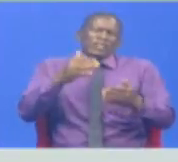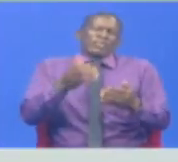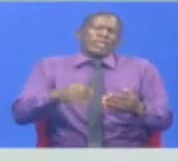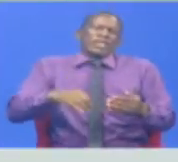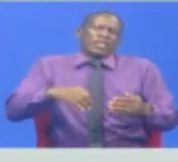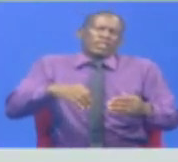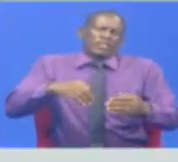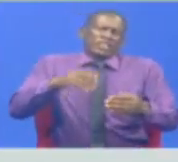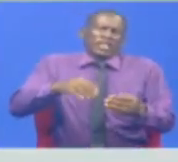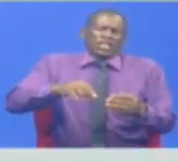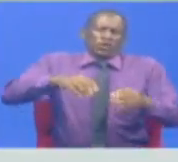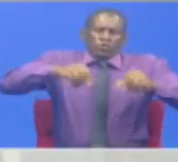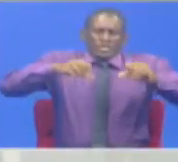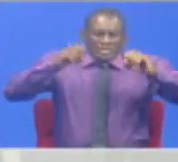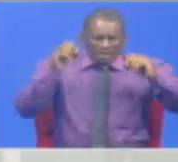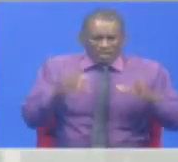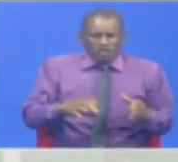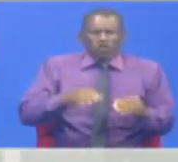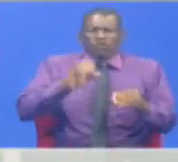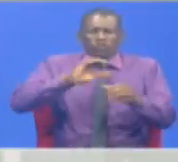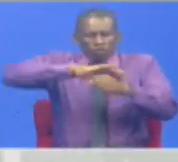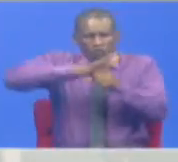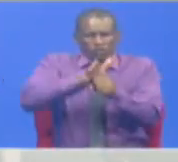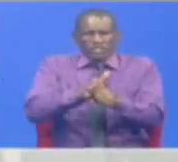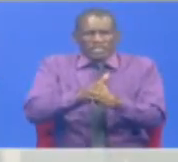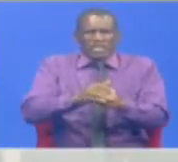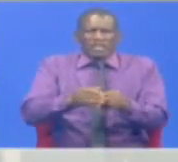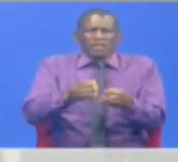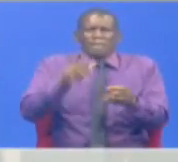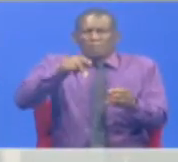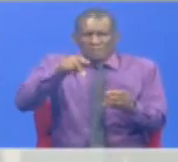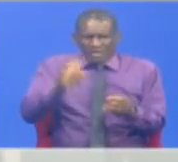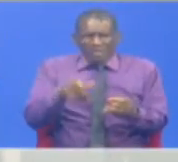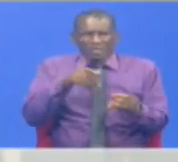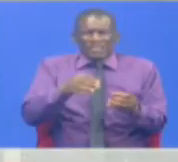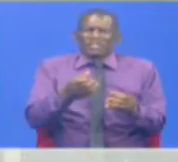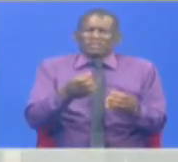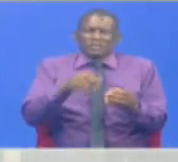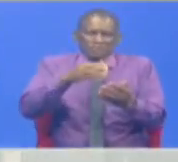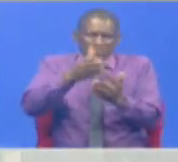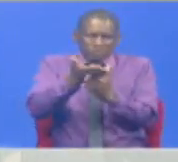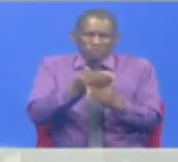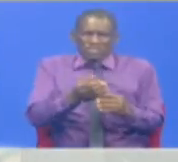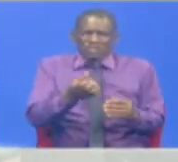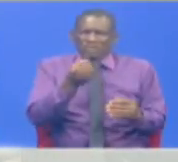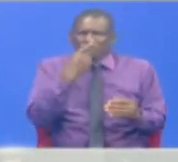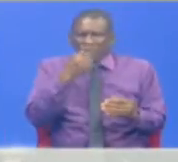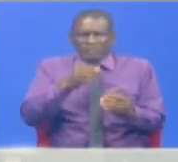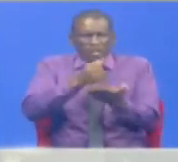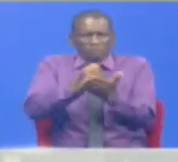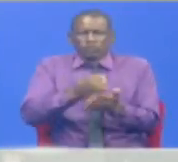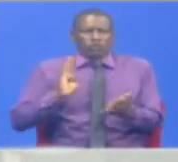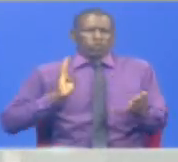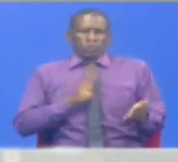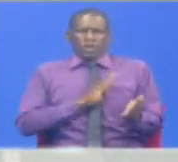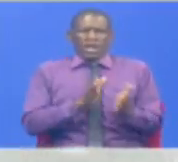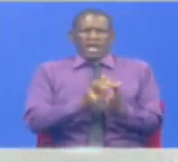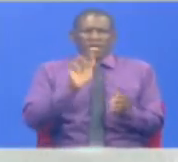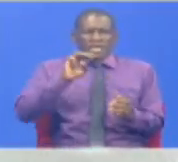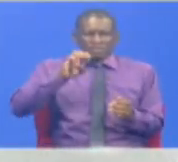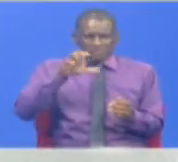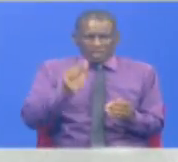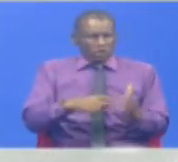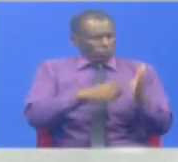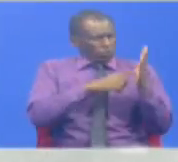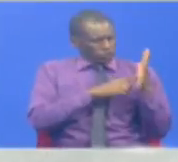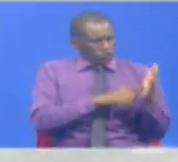goods into the market. Those differences between the Pharmacy and Poisons Board and the Kenya Bureau of Standards played out during a virtual